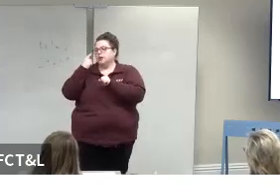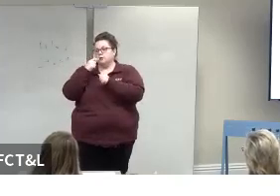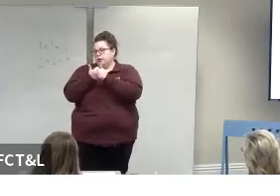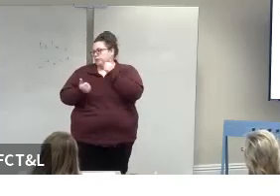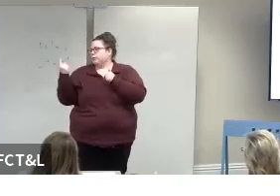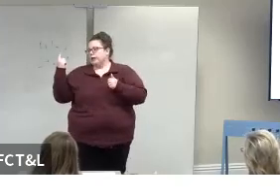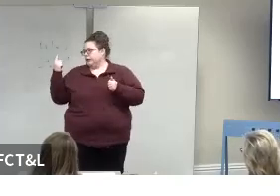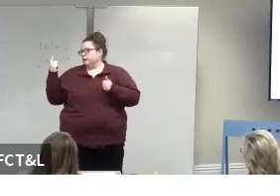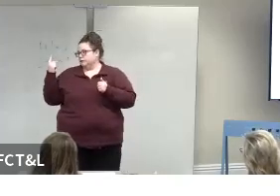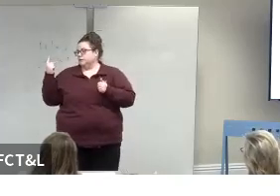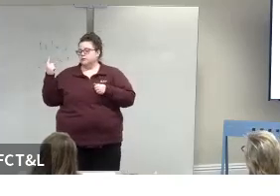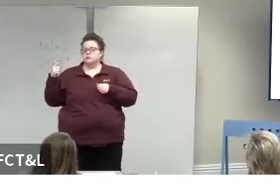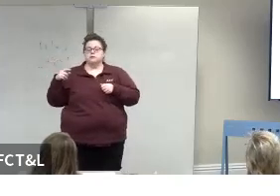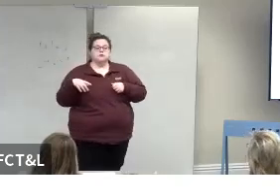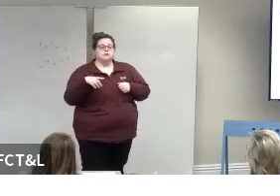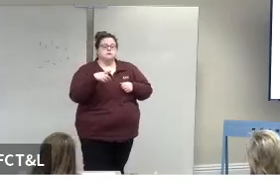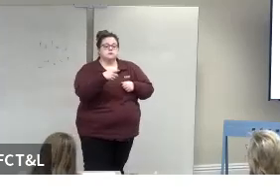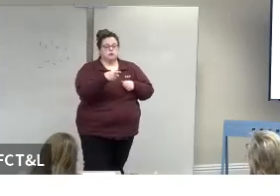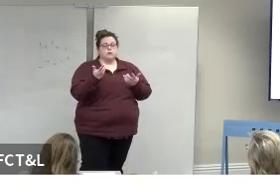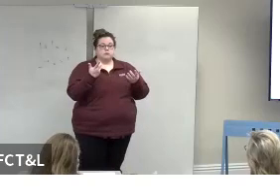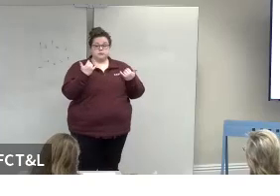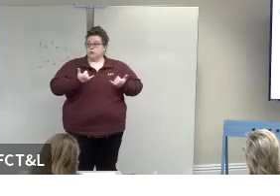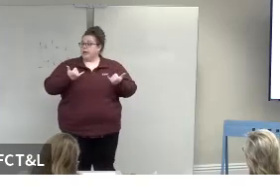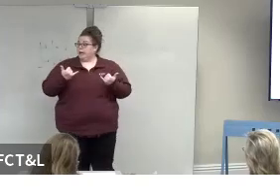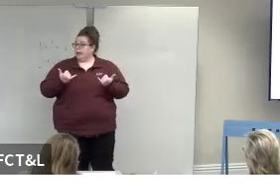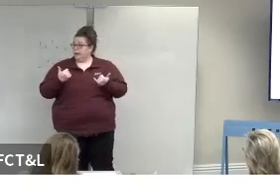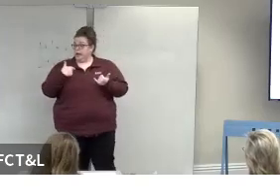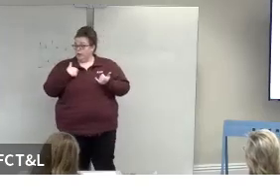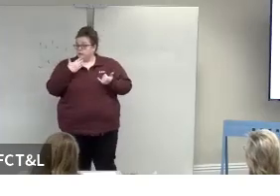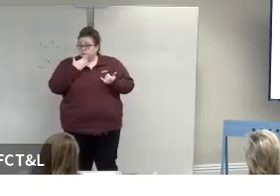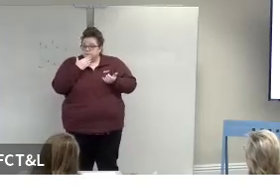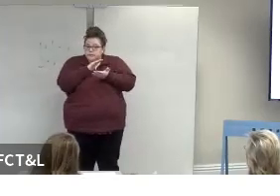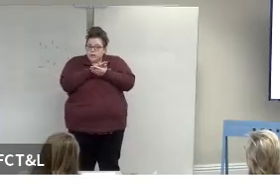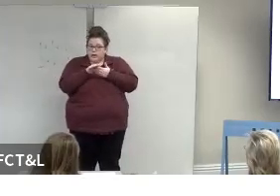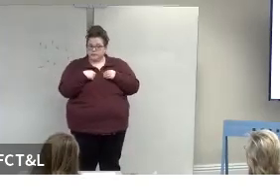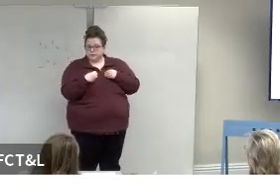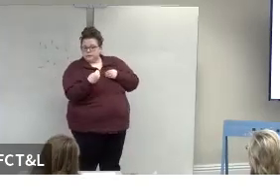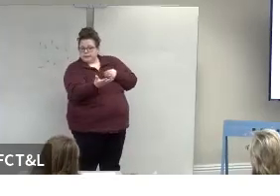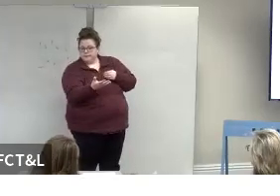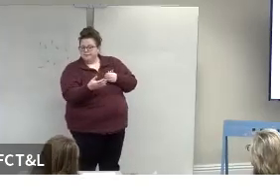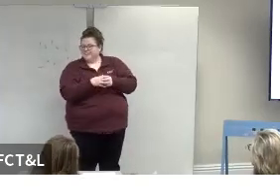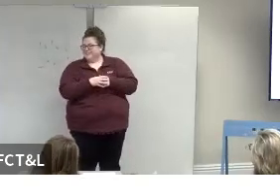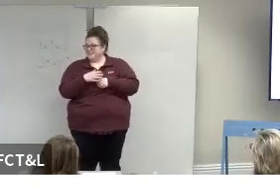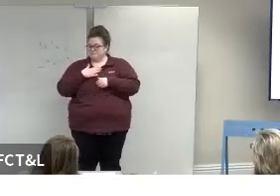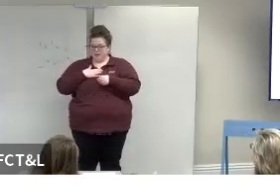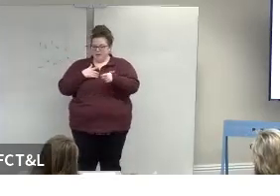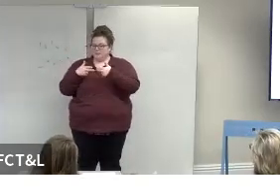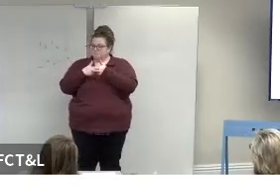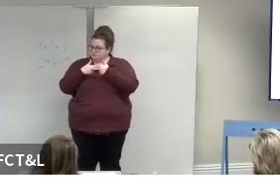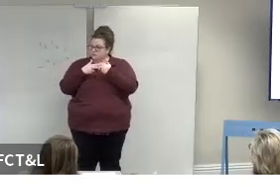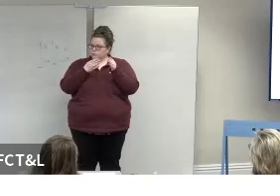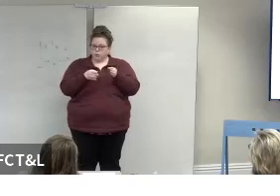for that because of the differences. And honestly, it makes it better for everybody. So today I was very kind in giving